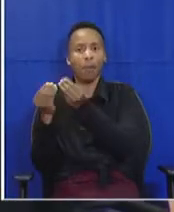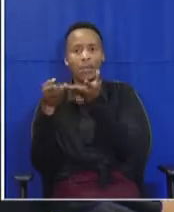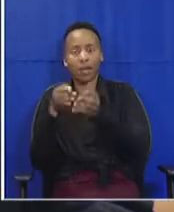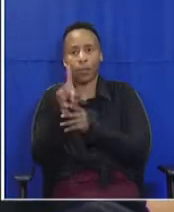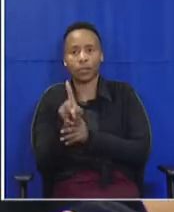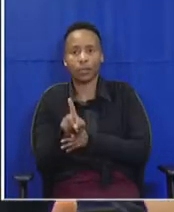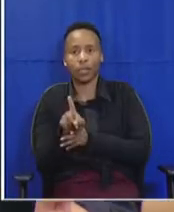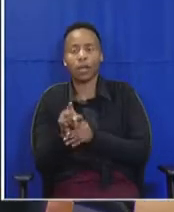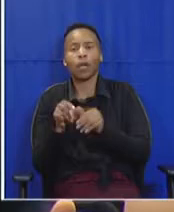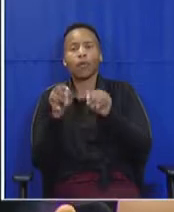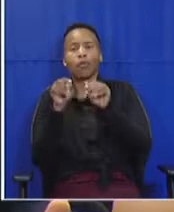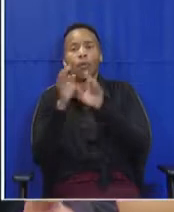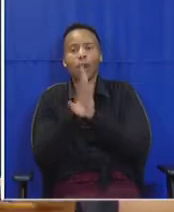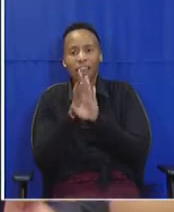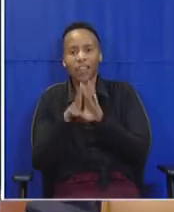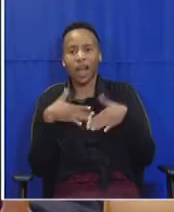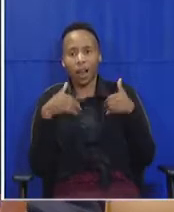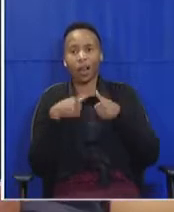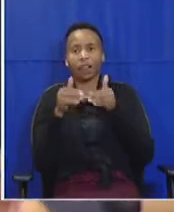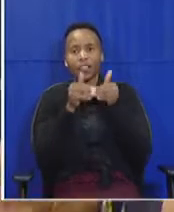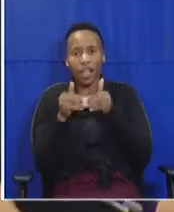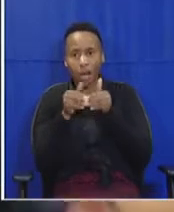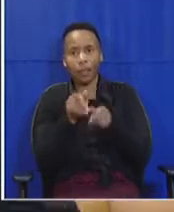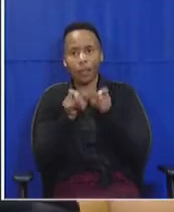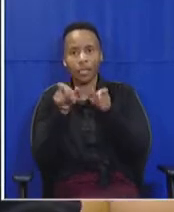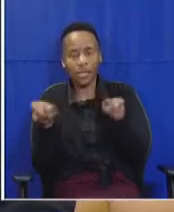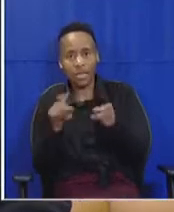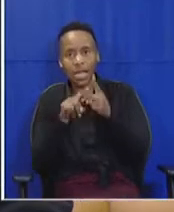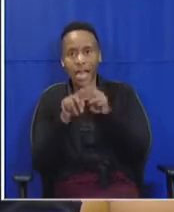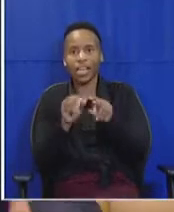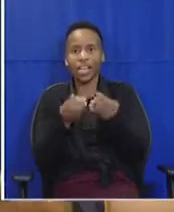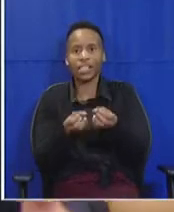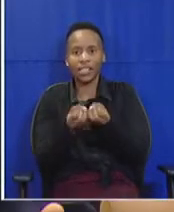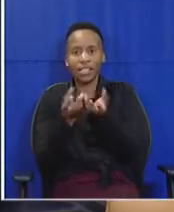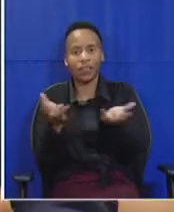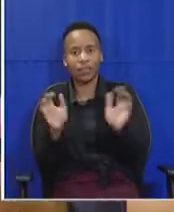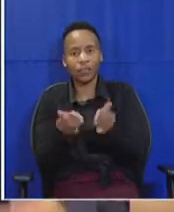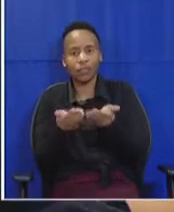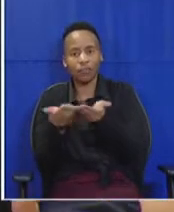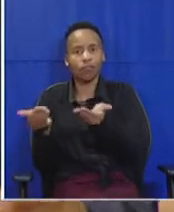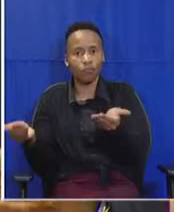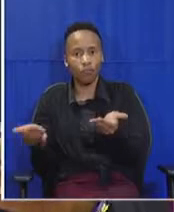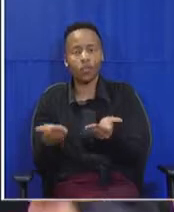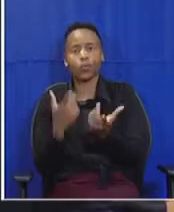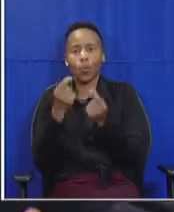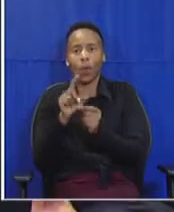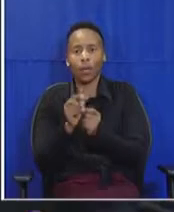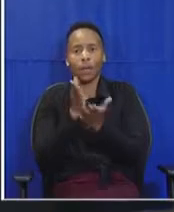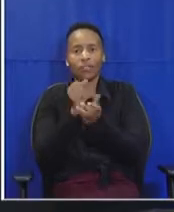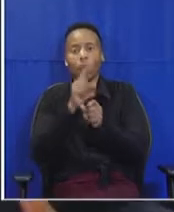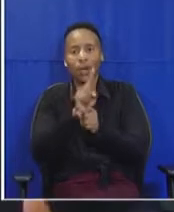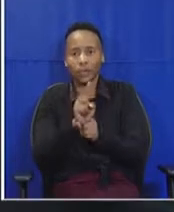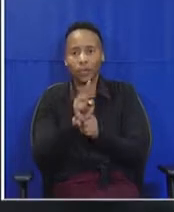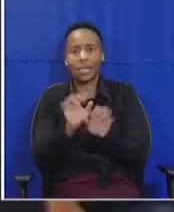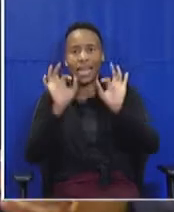private healthcare practitioners and service providers and government to ensure that equitable access to